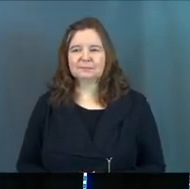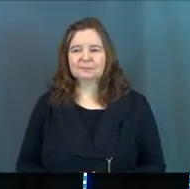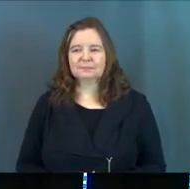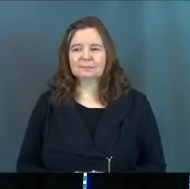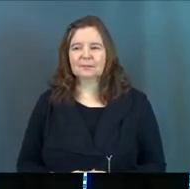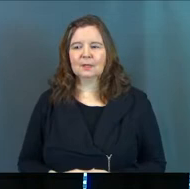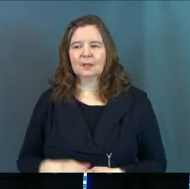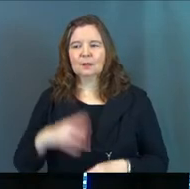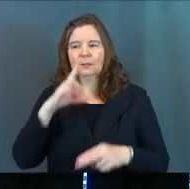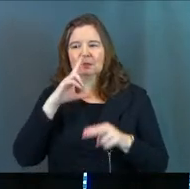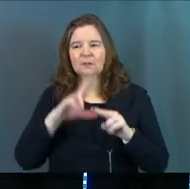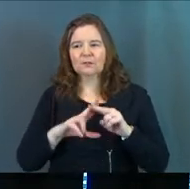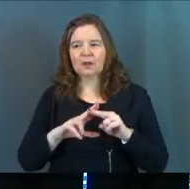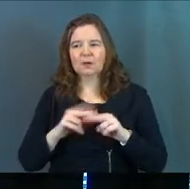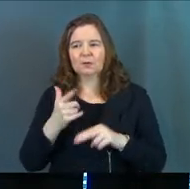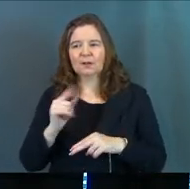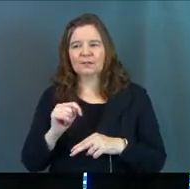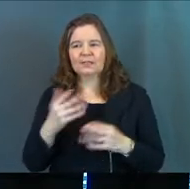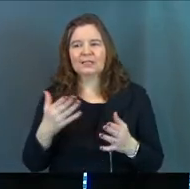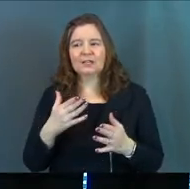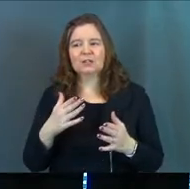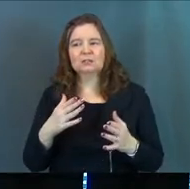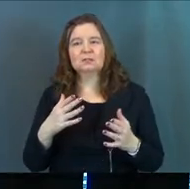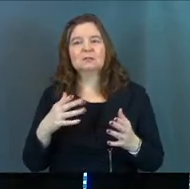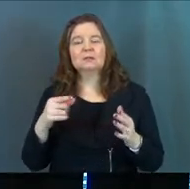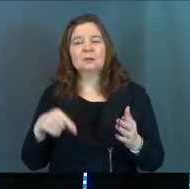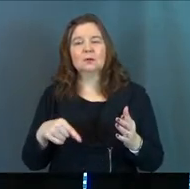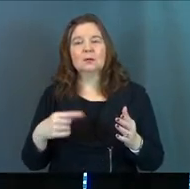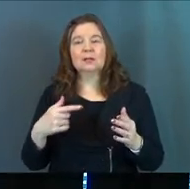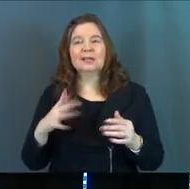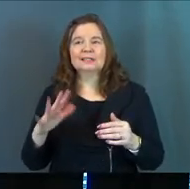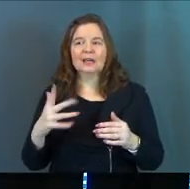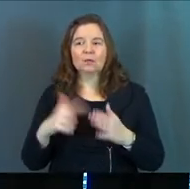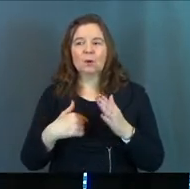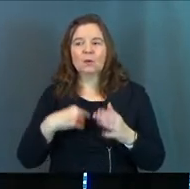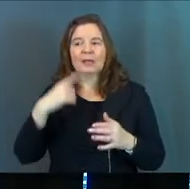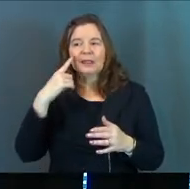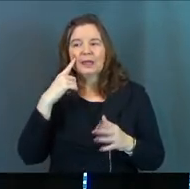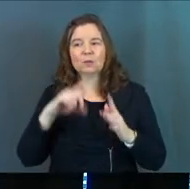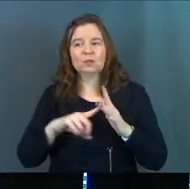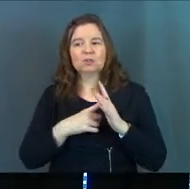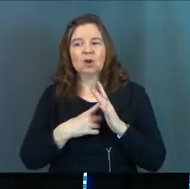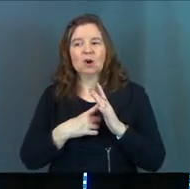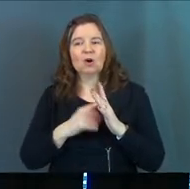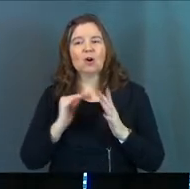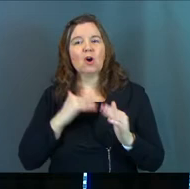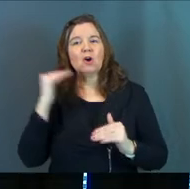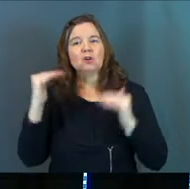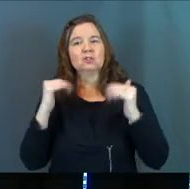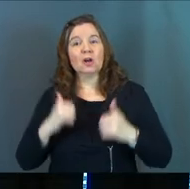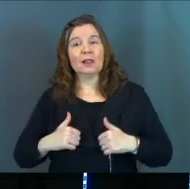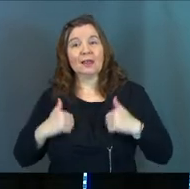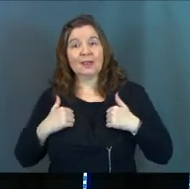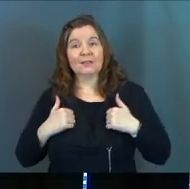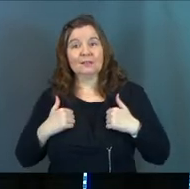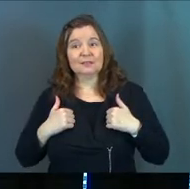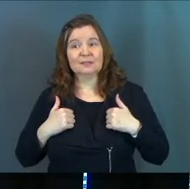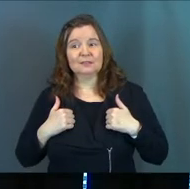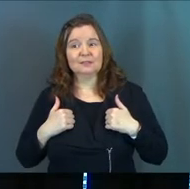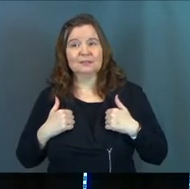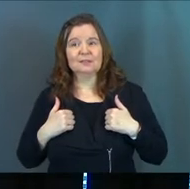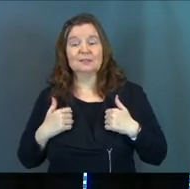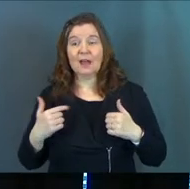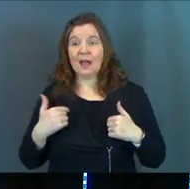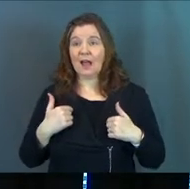But let's do fun with graphs. Here's a graph. Here's kind of what we think when we start out our adult lives, right?